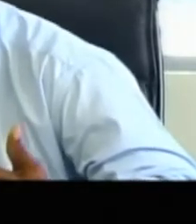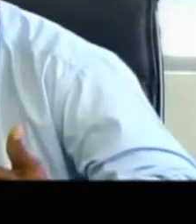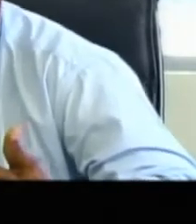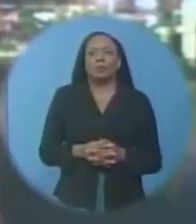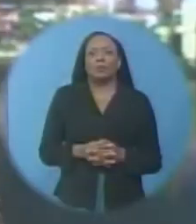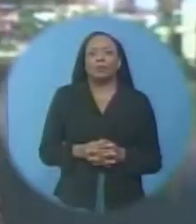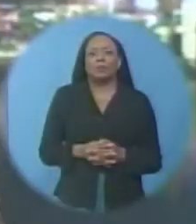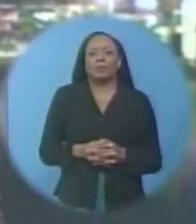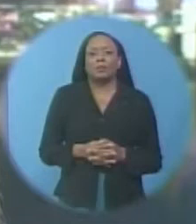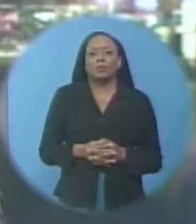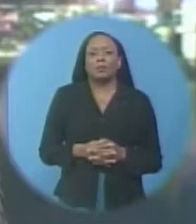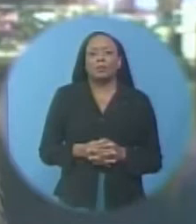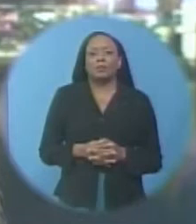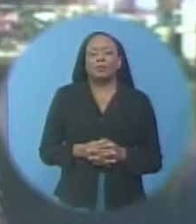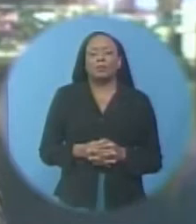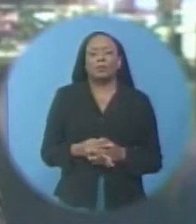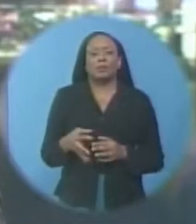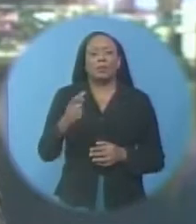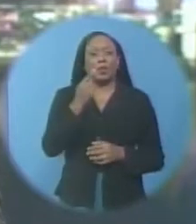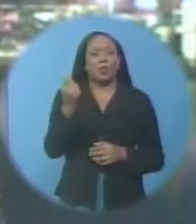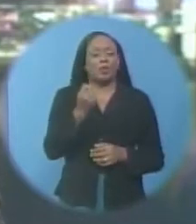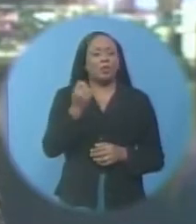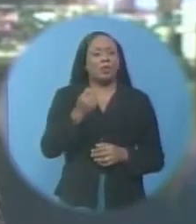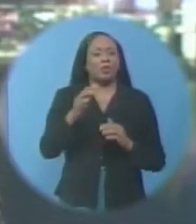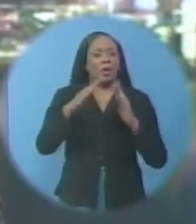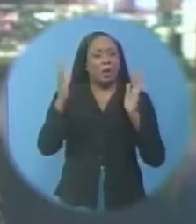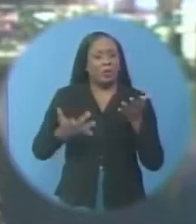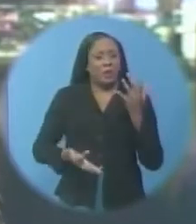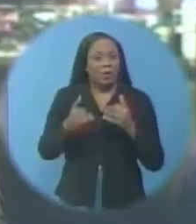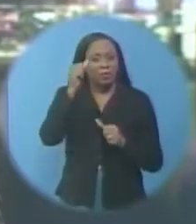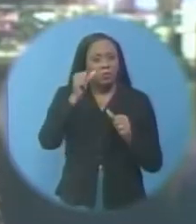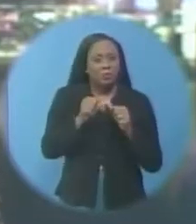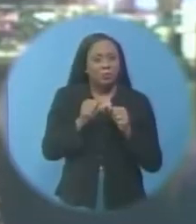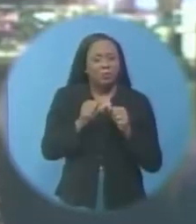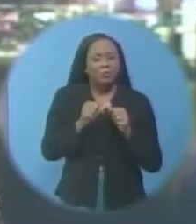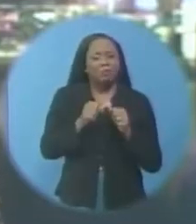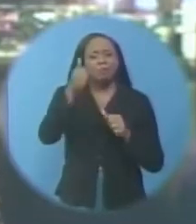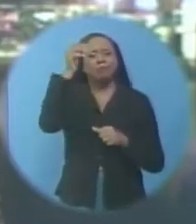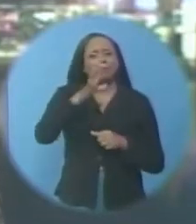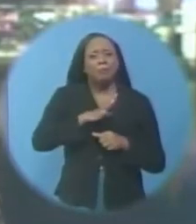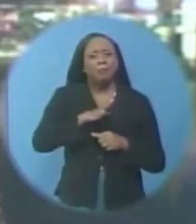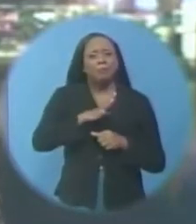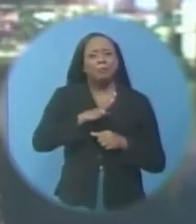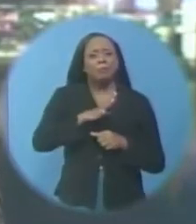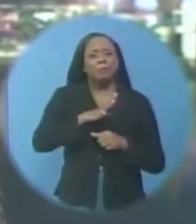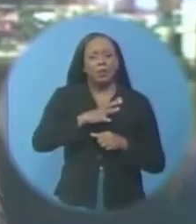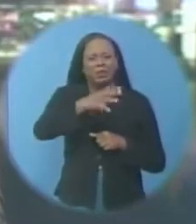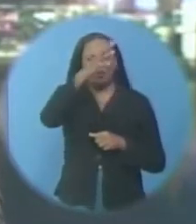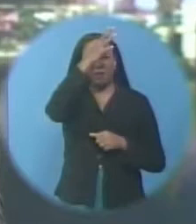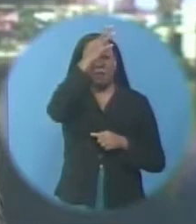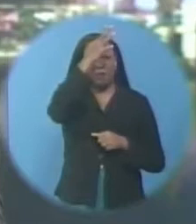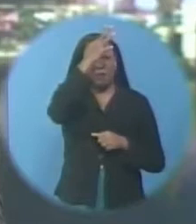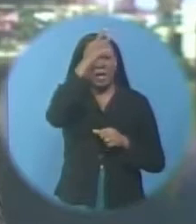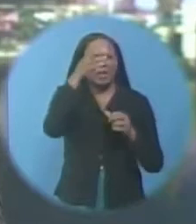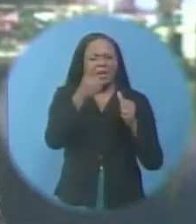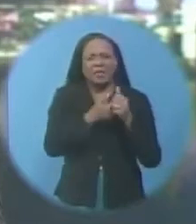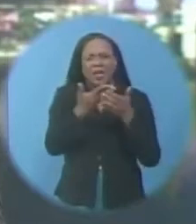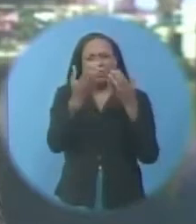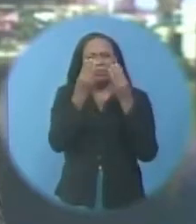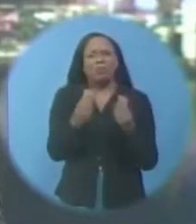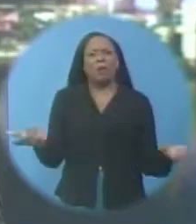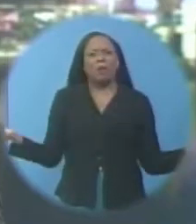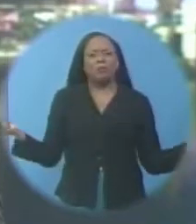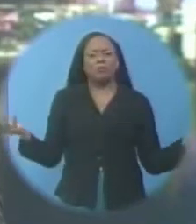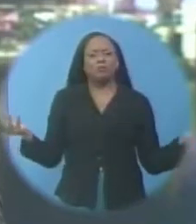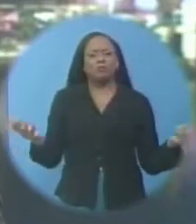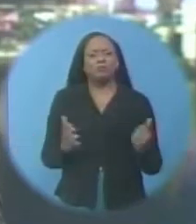different. In the wake of Tuesday's house fire, where a St. Michael father lost everything, a government senator is